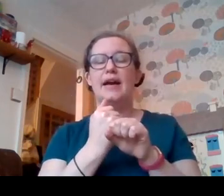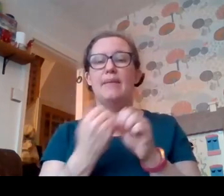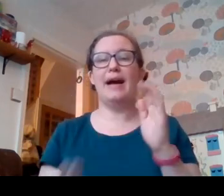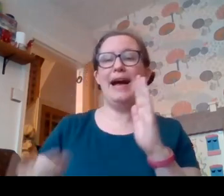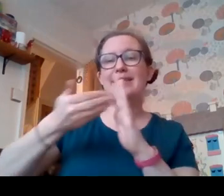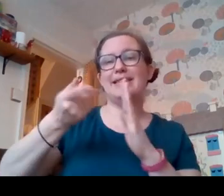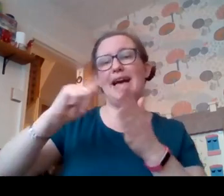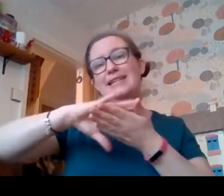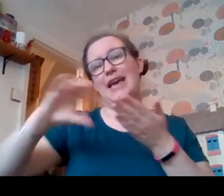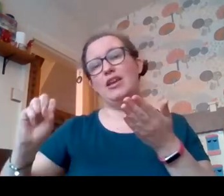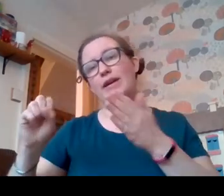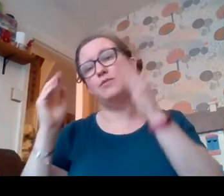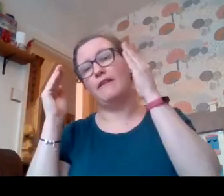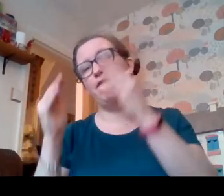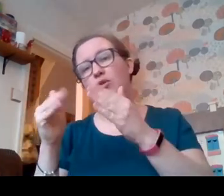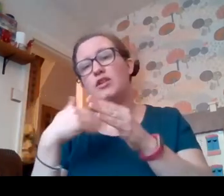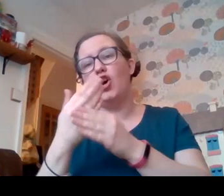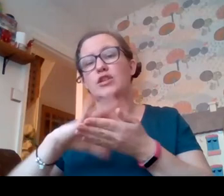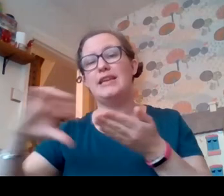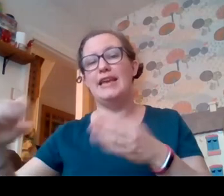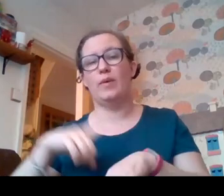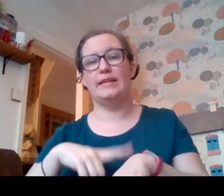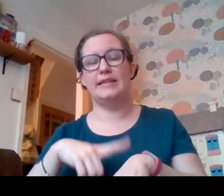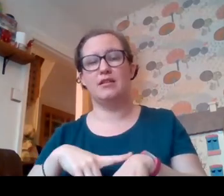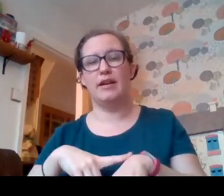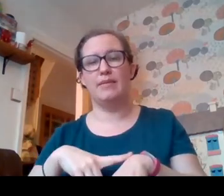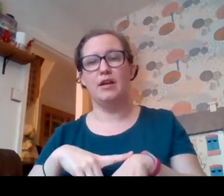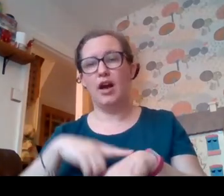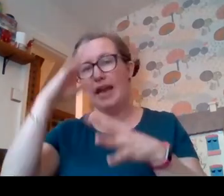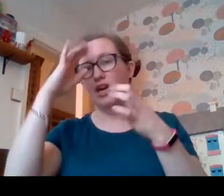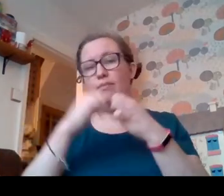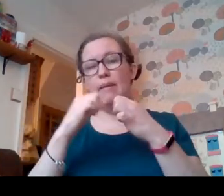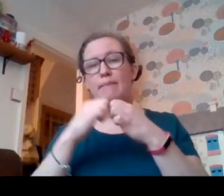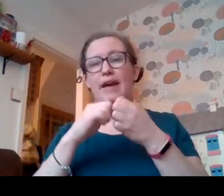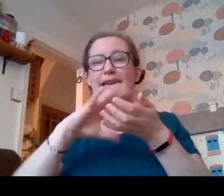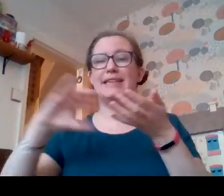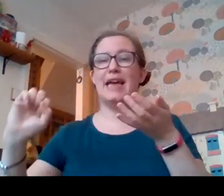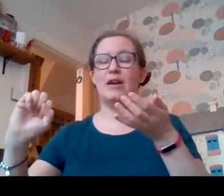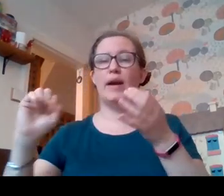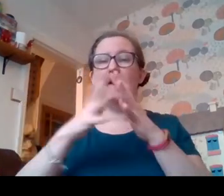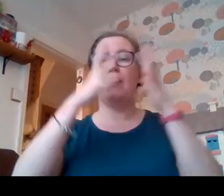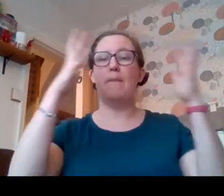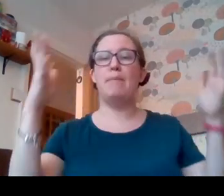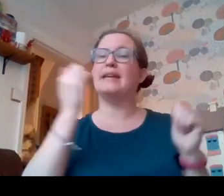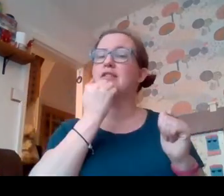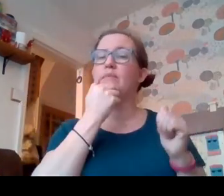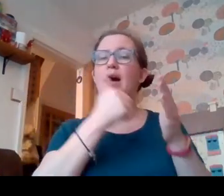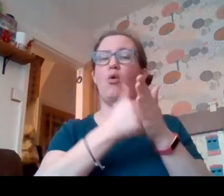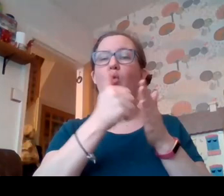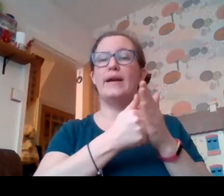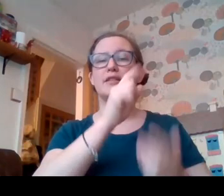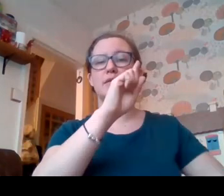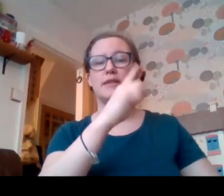make adds and takeaways with a focus on takeaways this time. Okay, remember that in a takeaway, the biggest